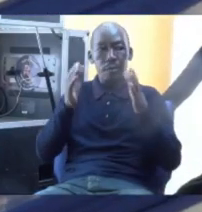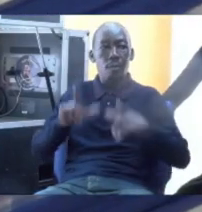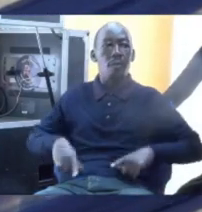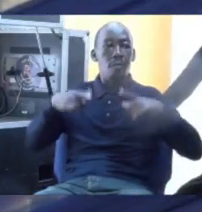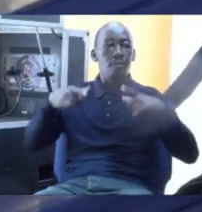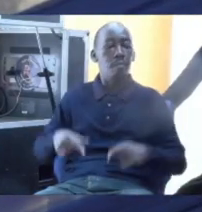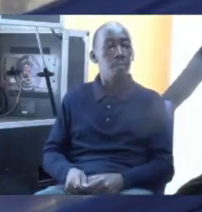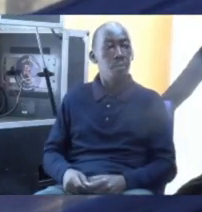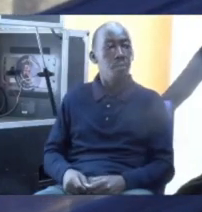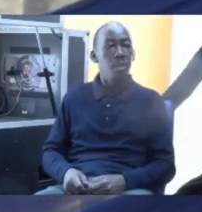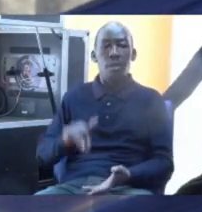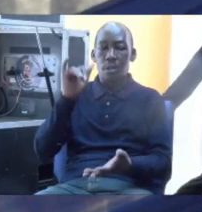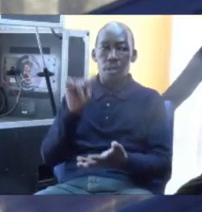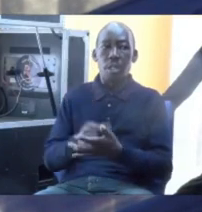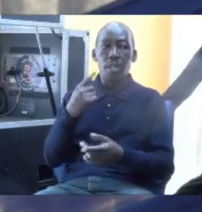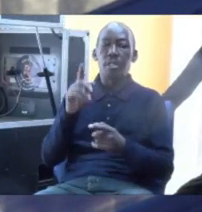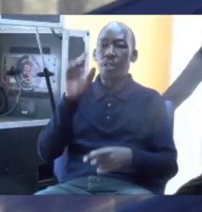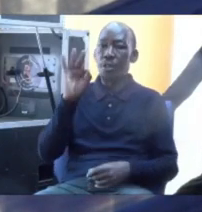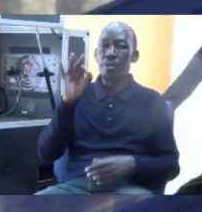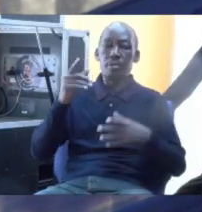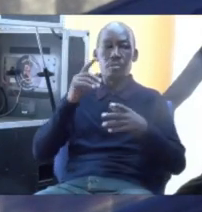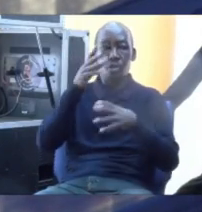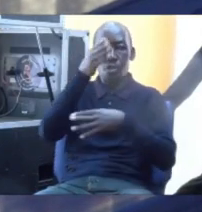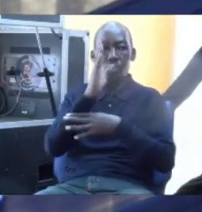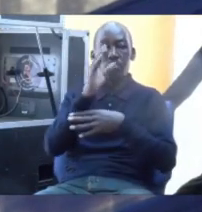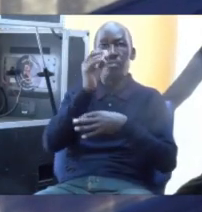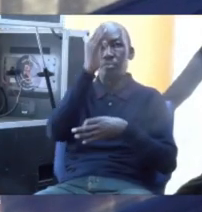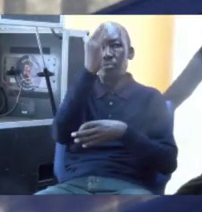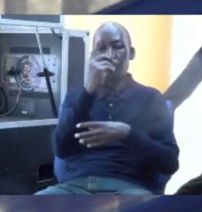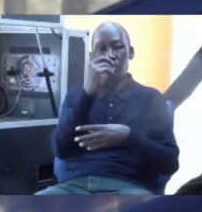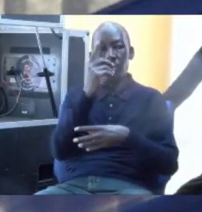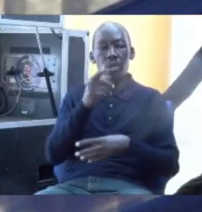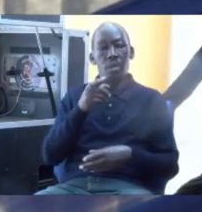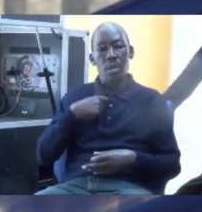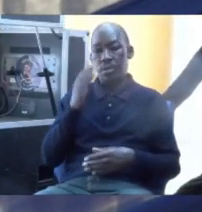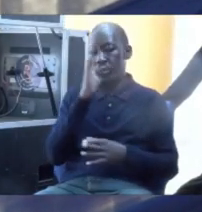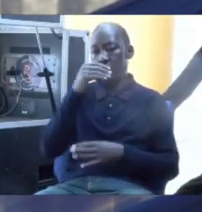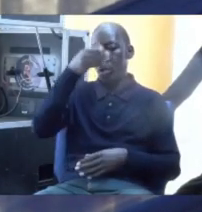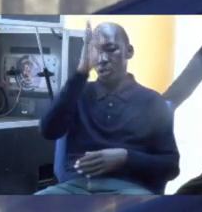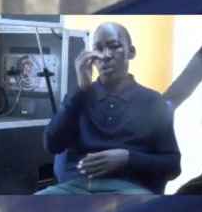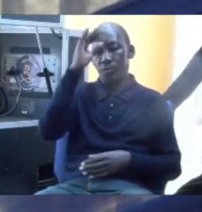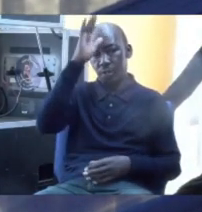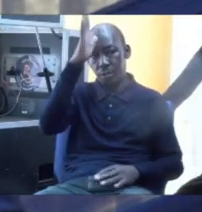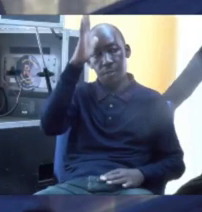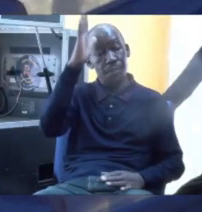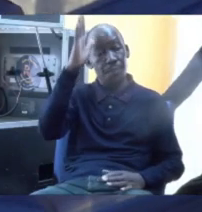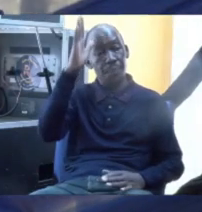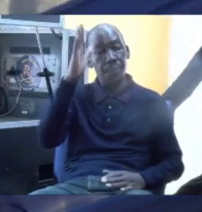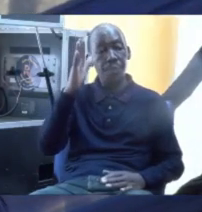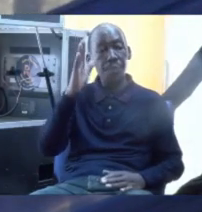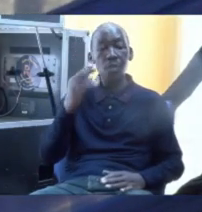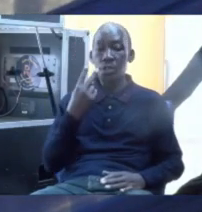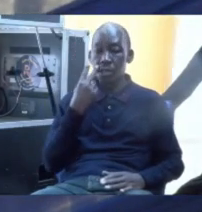katika Biblia. That is the Trinity. Ambayo ni ile ya uungu wa Utatu. In this scripture, you see God the Father. Katika andiko hili unaona Mungu Baba. You